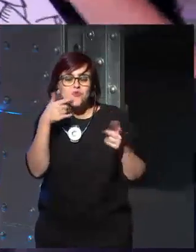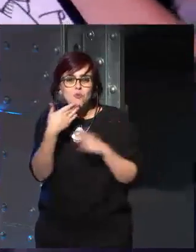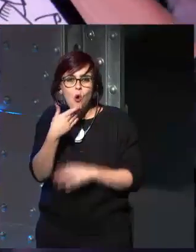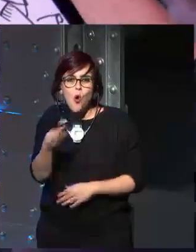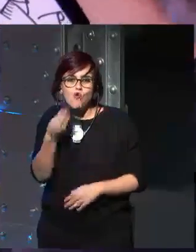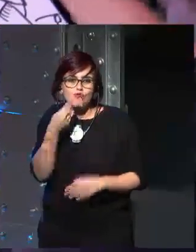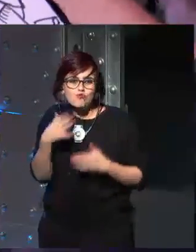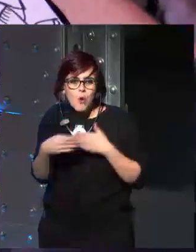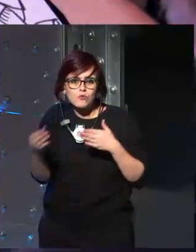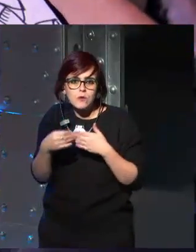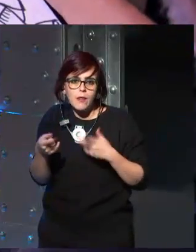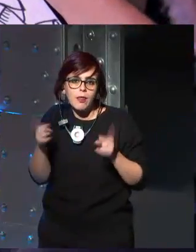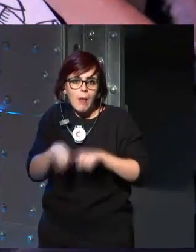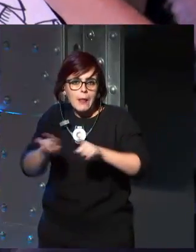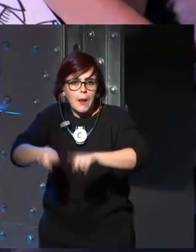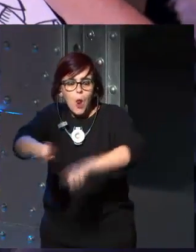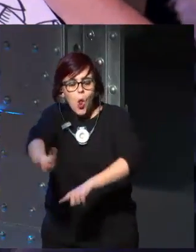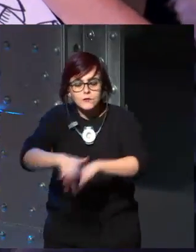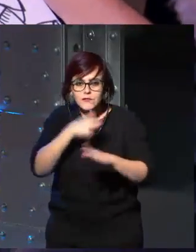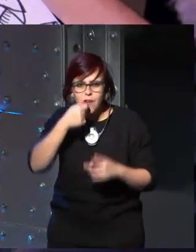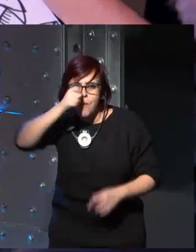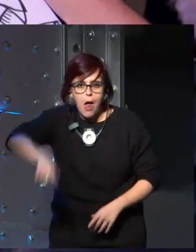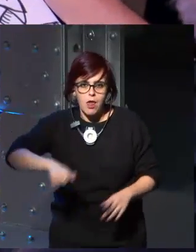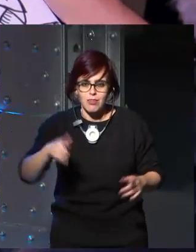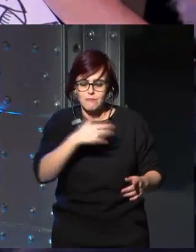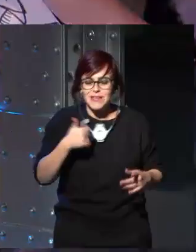It's not just a valid way of talking anymore.